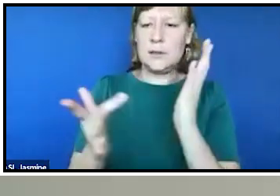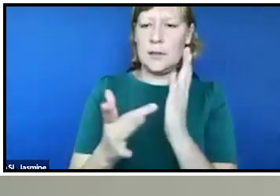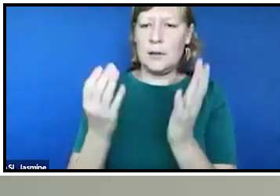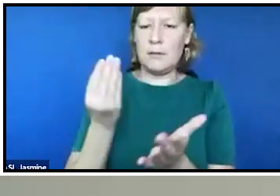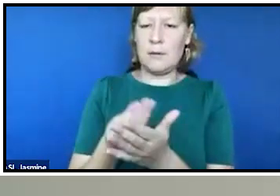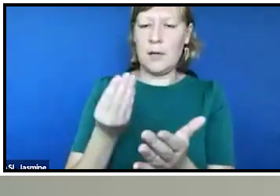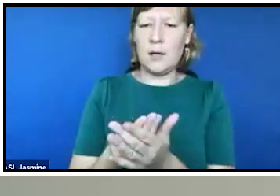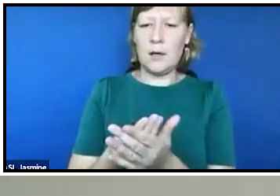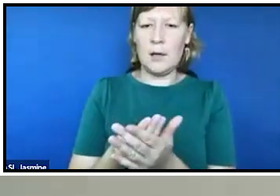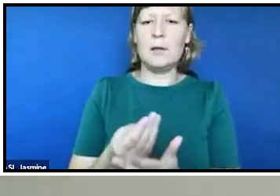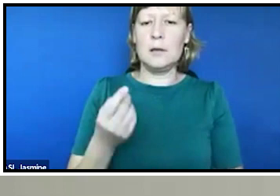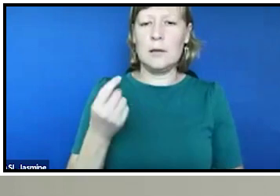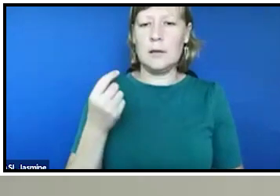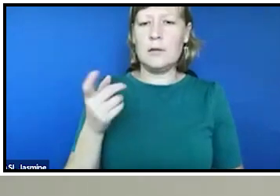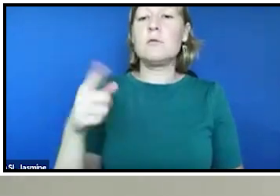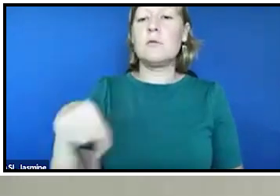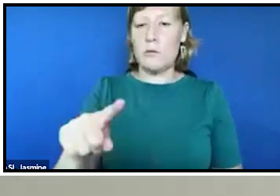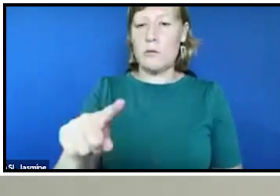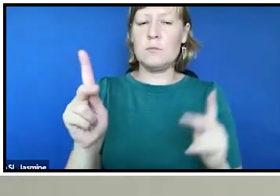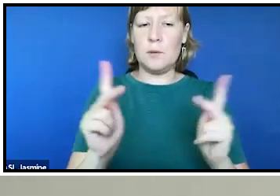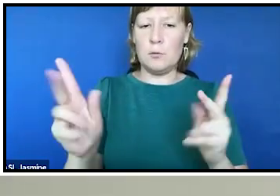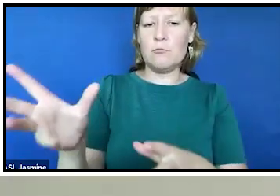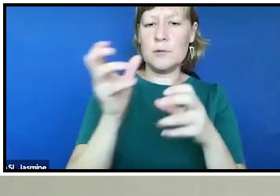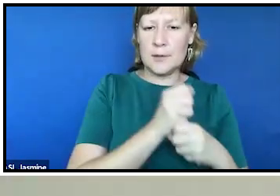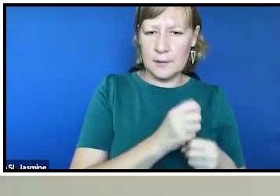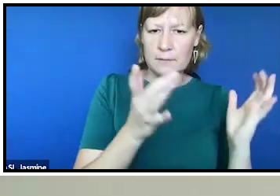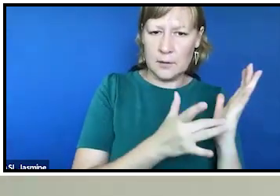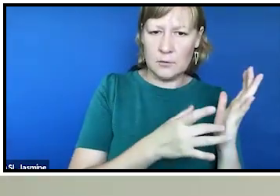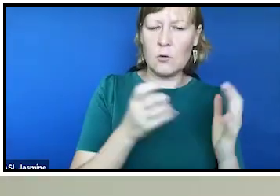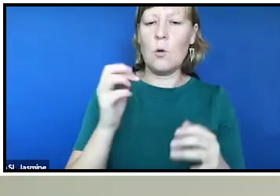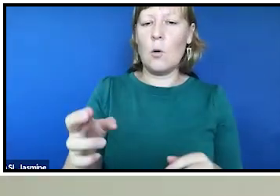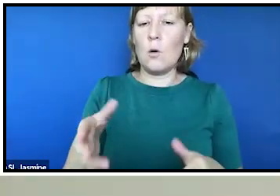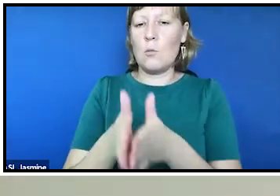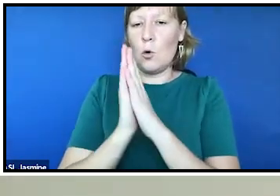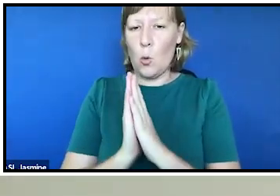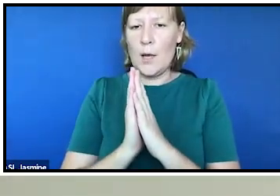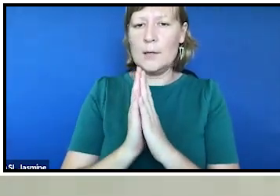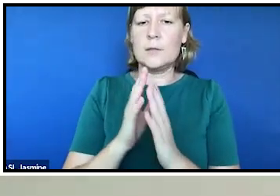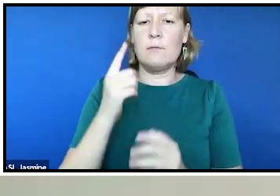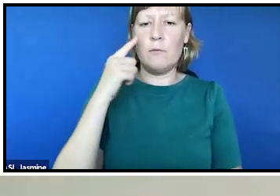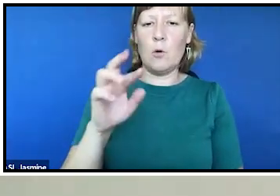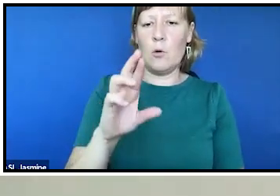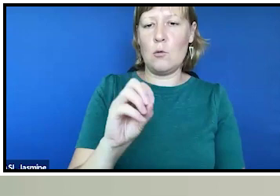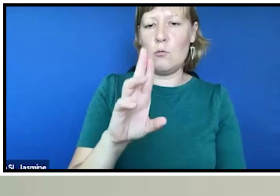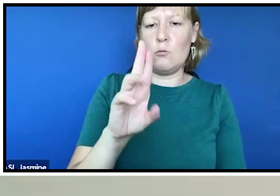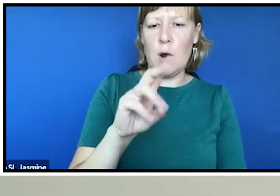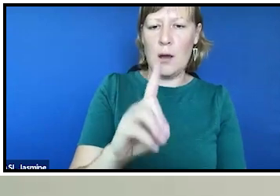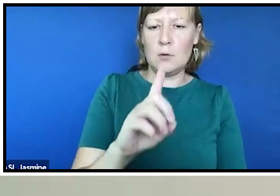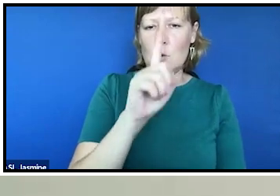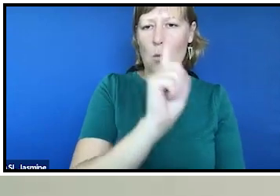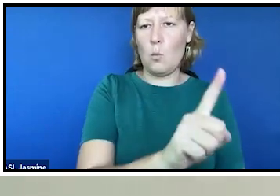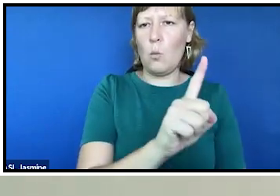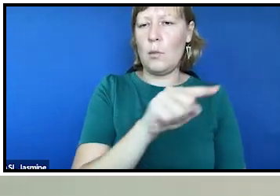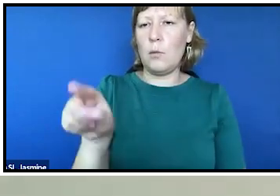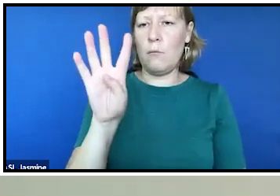for individuals who receive technology or put in a request in rounds 1 through 4, so